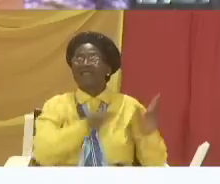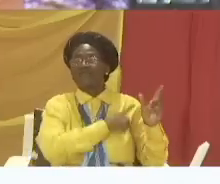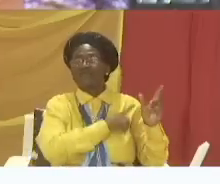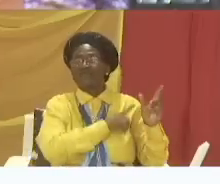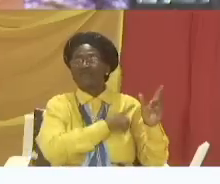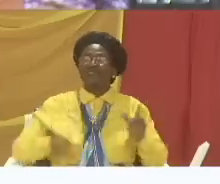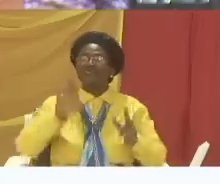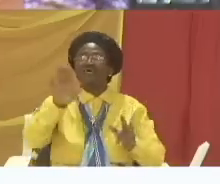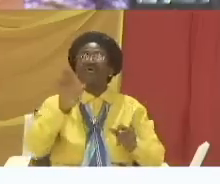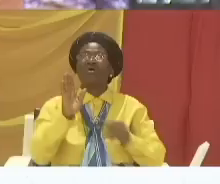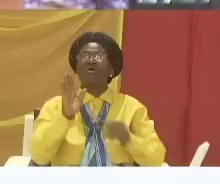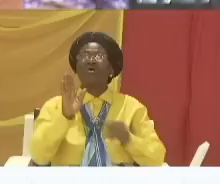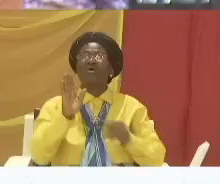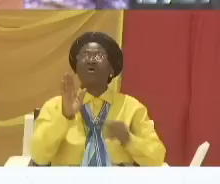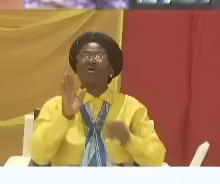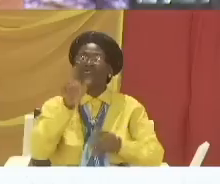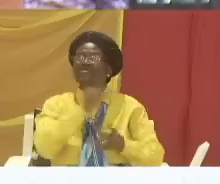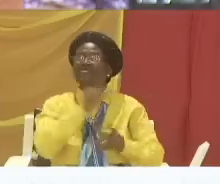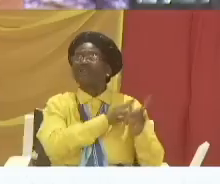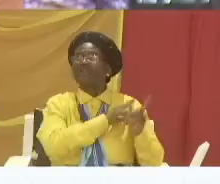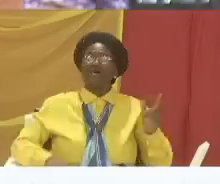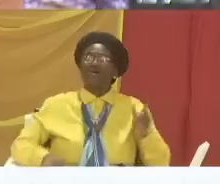the faithful God,